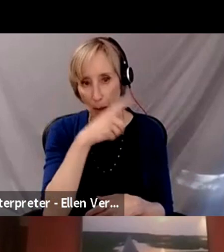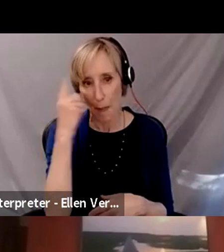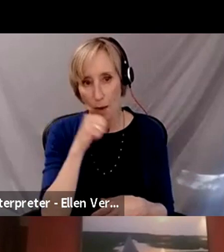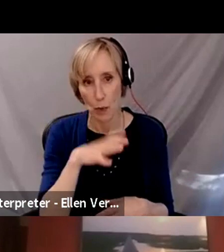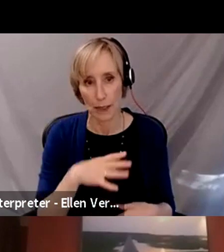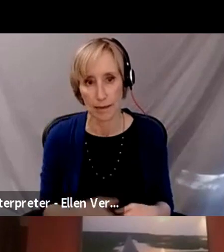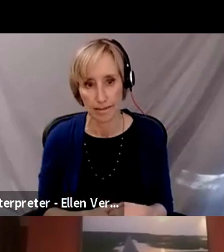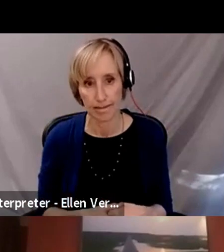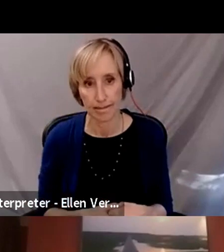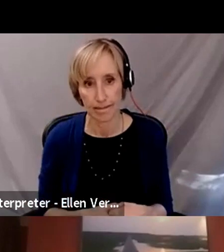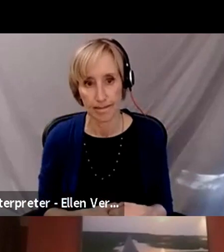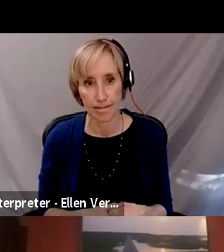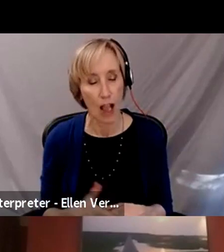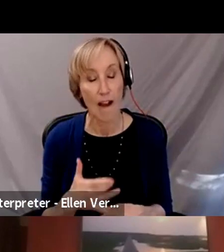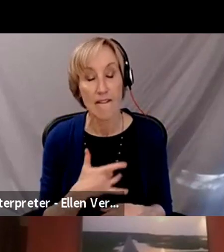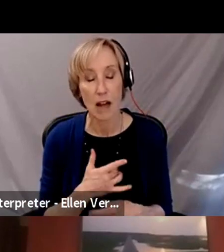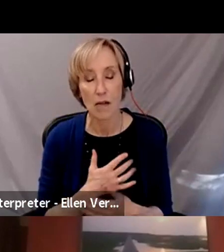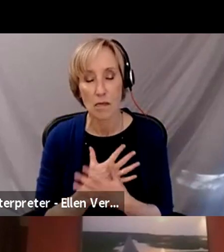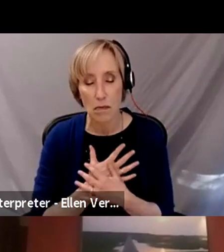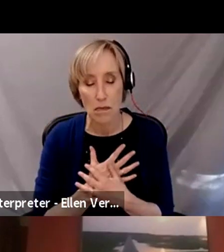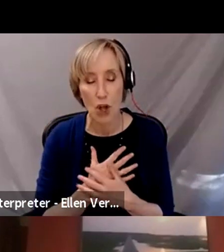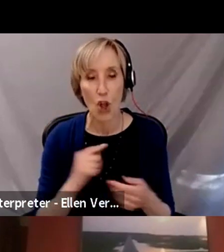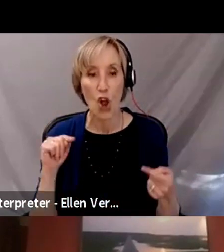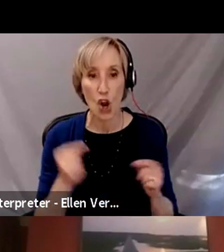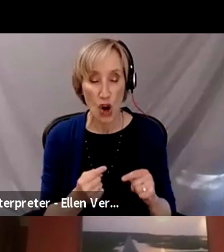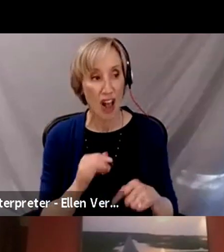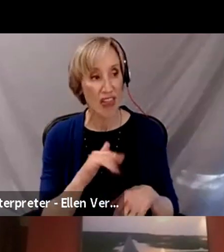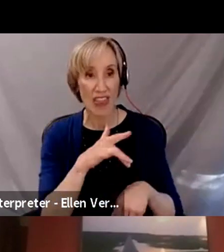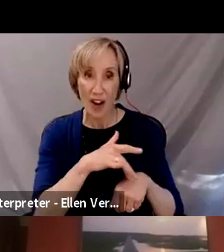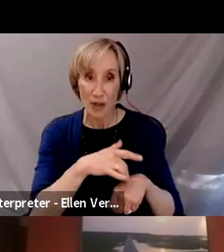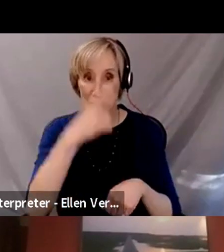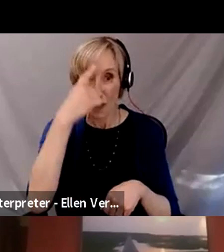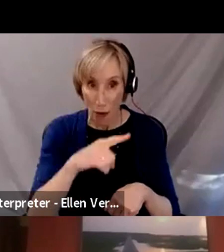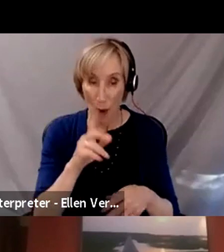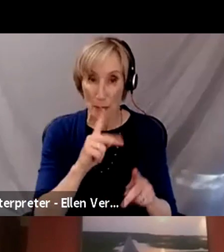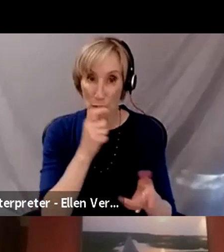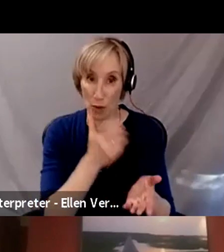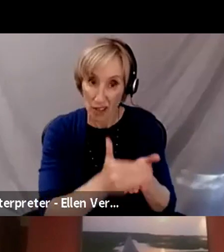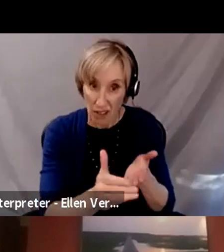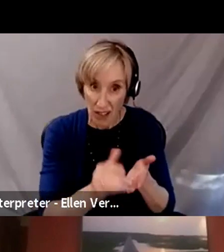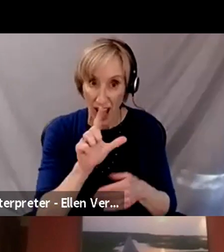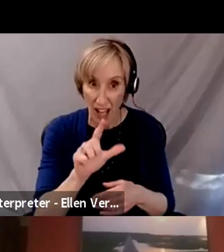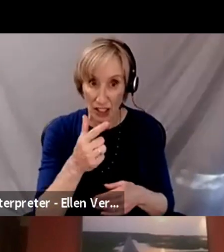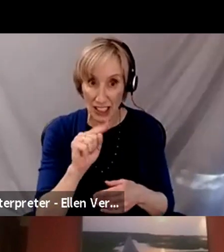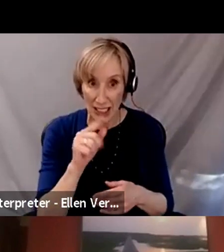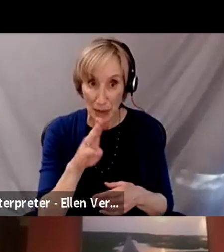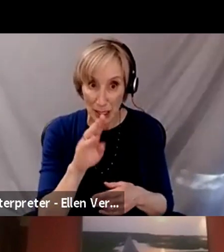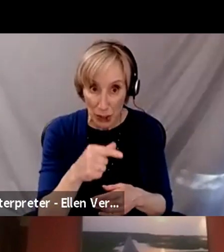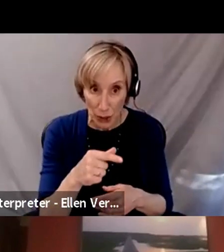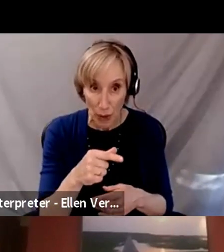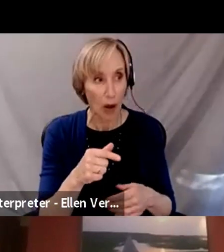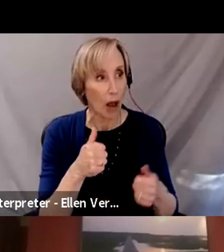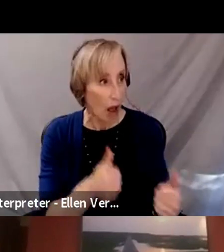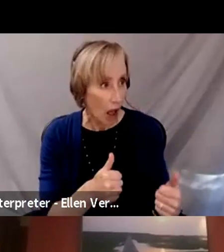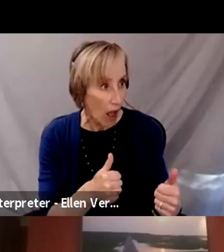really torn by that, because it's like, this is a resource that is designed for marginalized communities where people can seek support. But then when